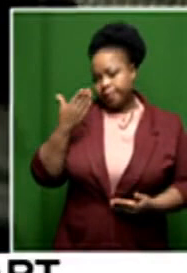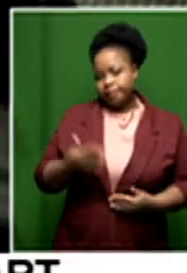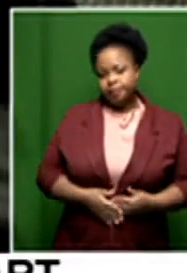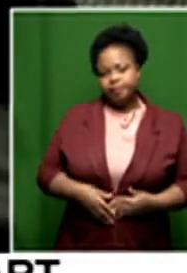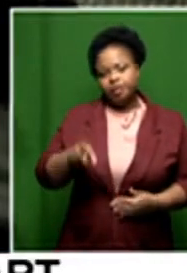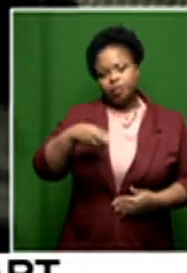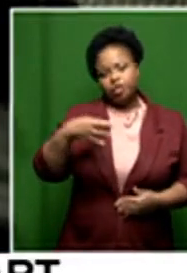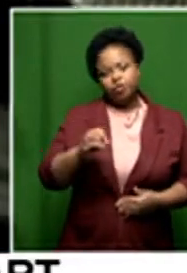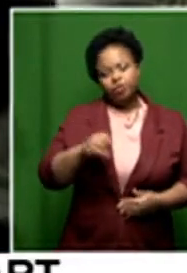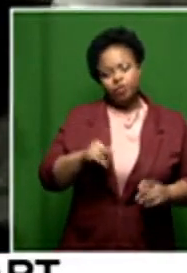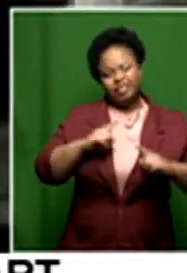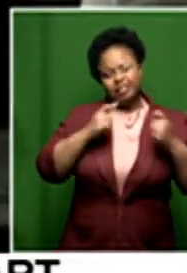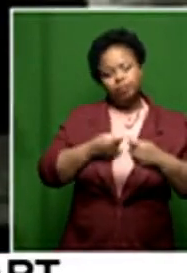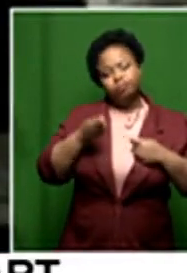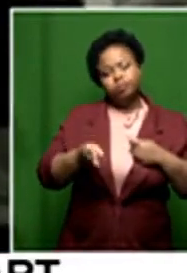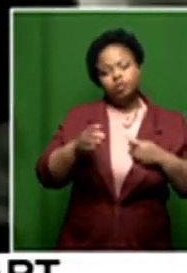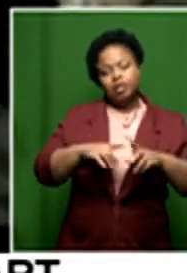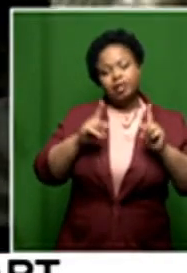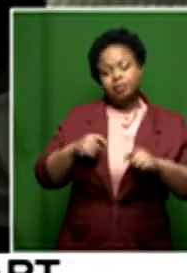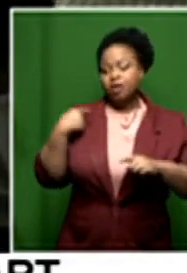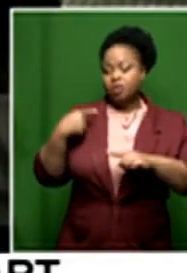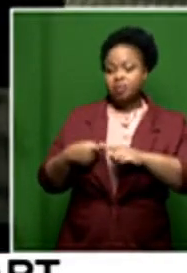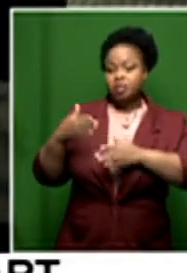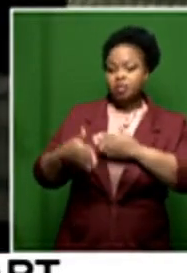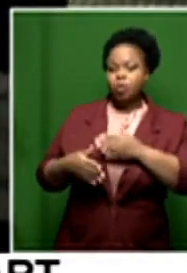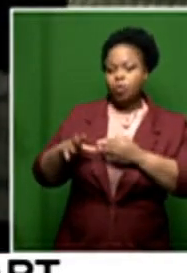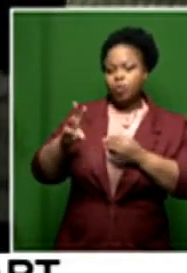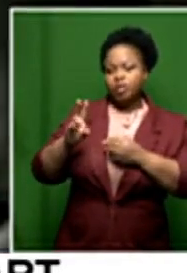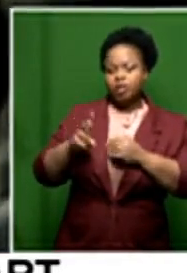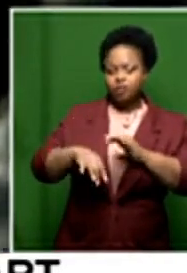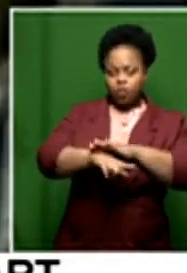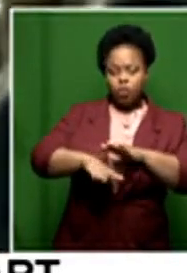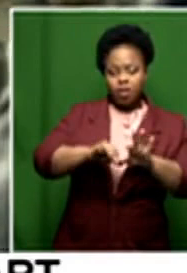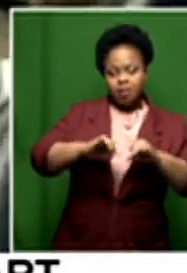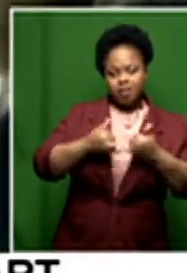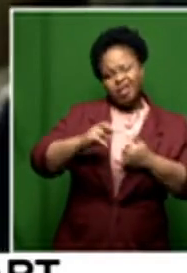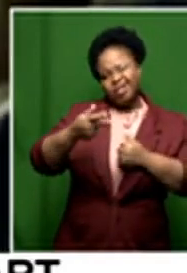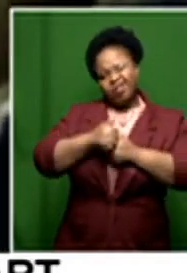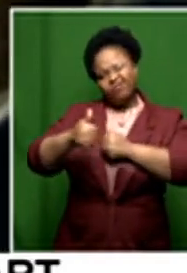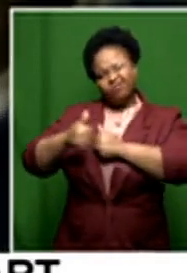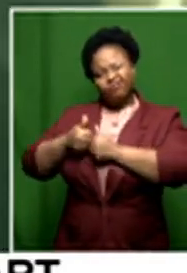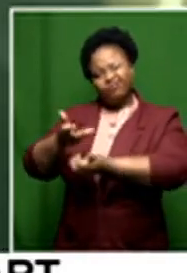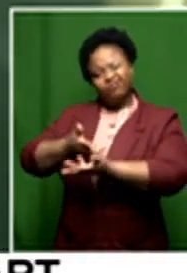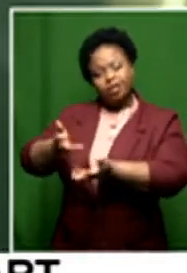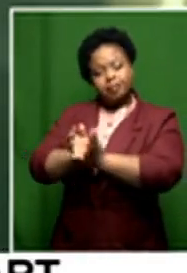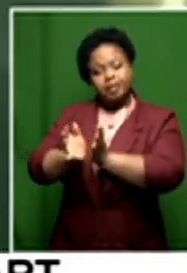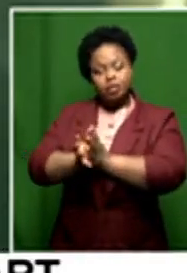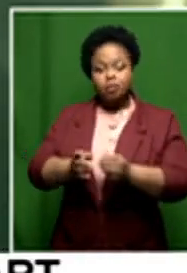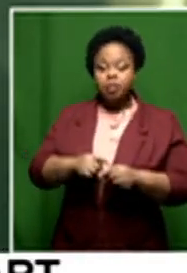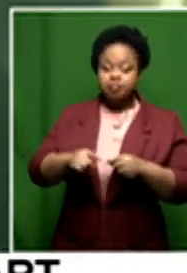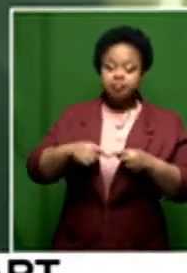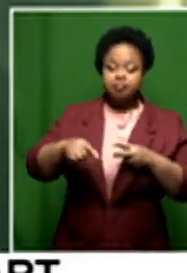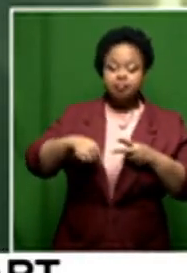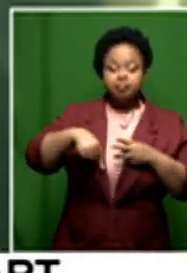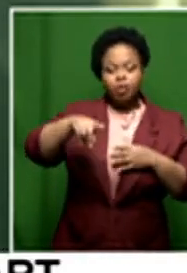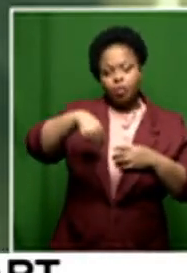WHO lead team will be in Cape Town until Wednesday, meeting with both local companies and other stakeholders. In coming weeks, an announcement